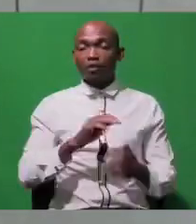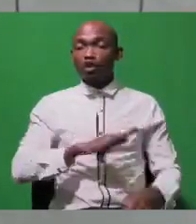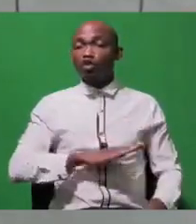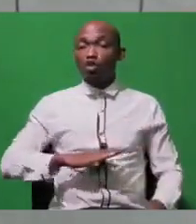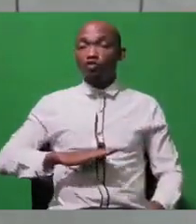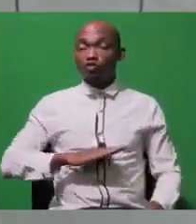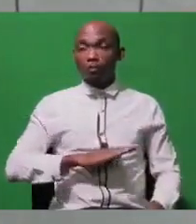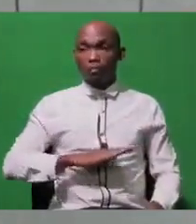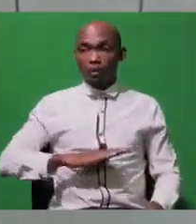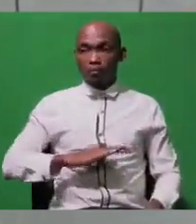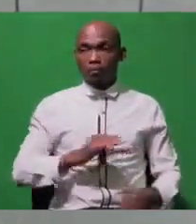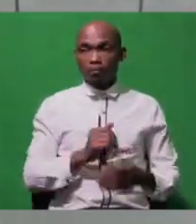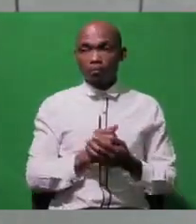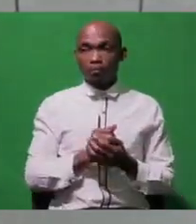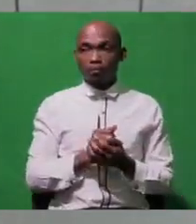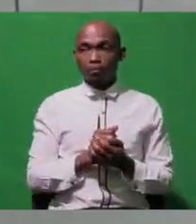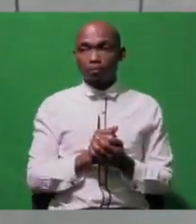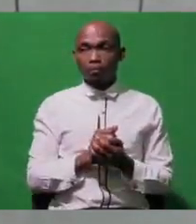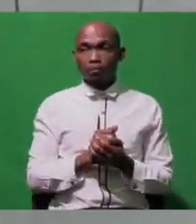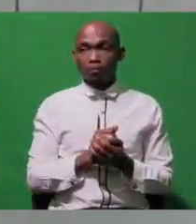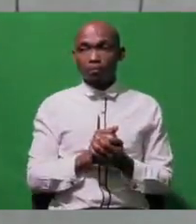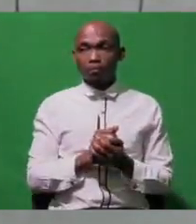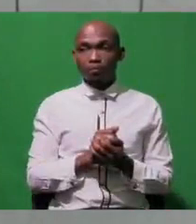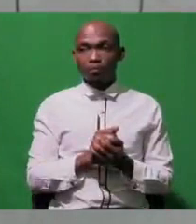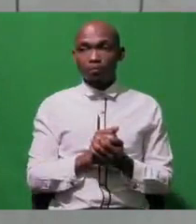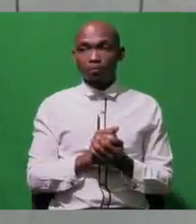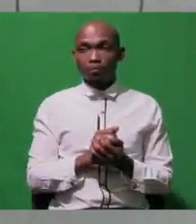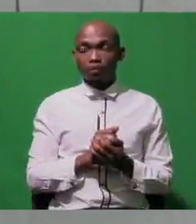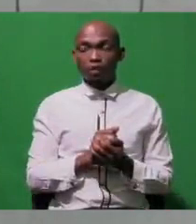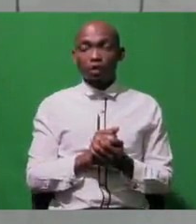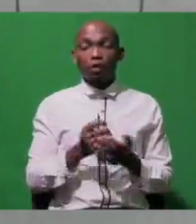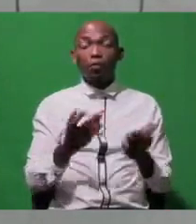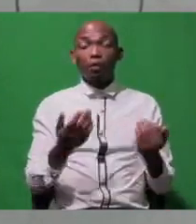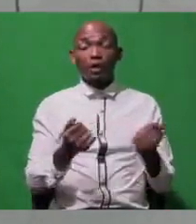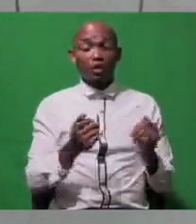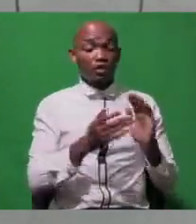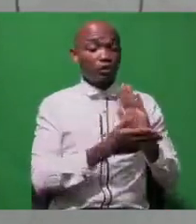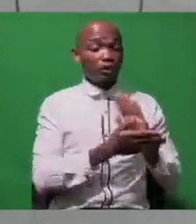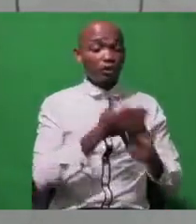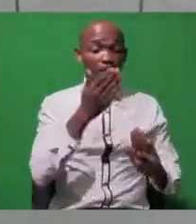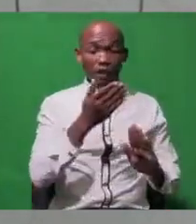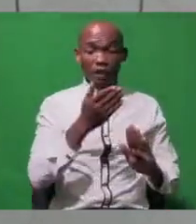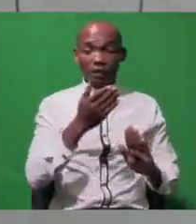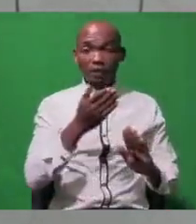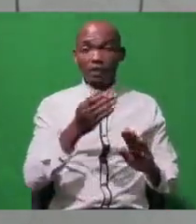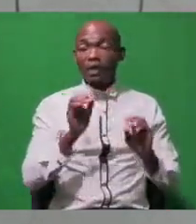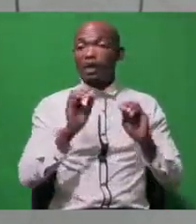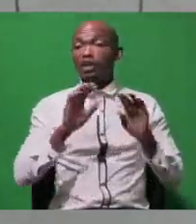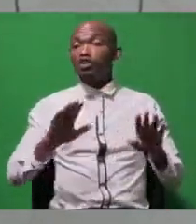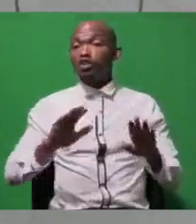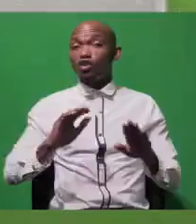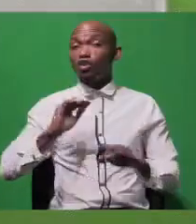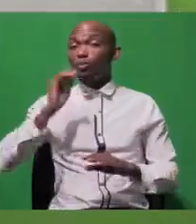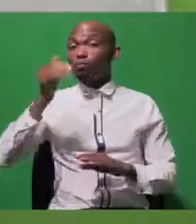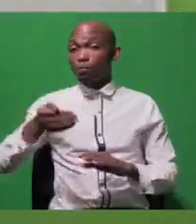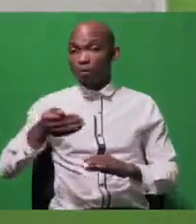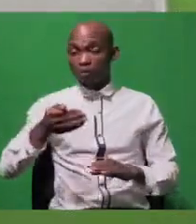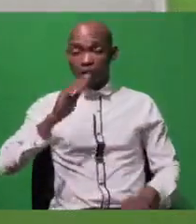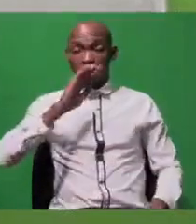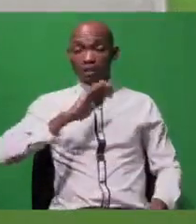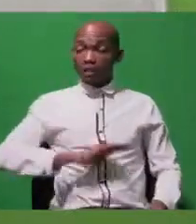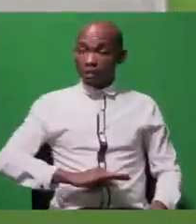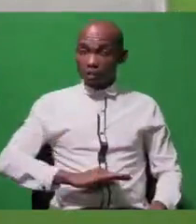November. Then when you start at the new month, that is December, you will